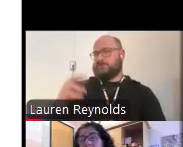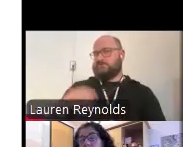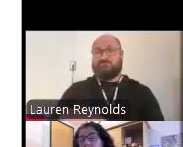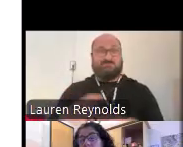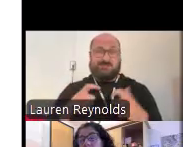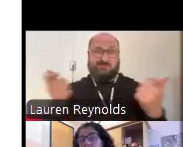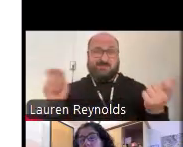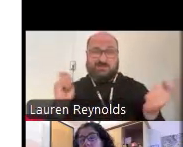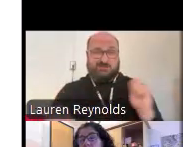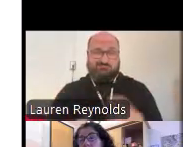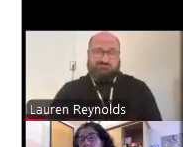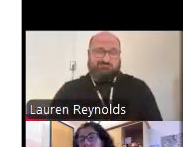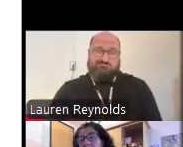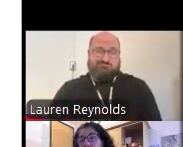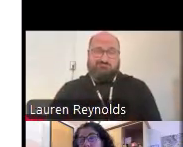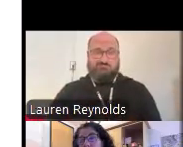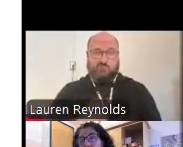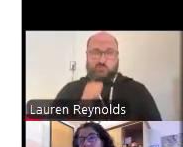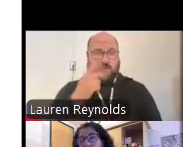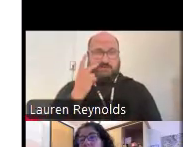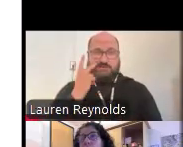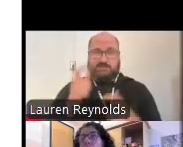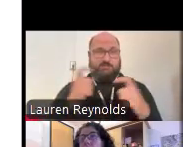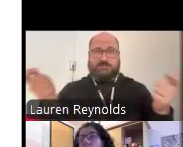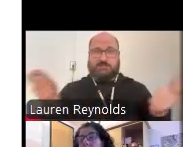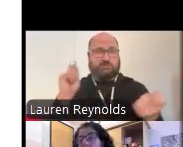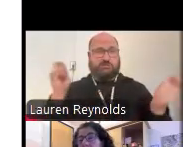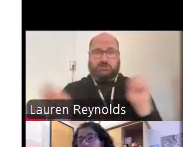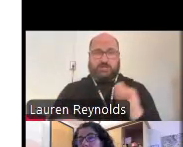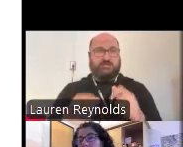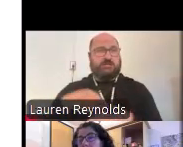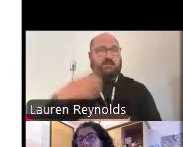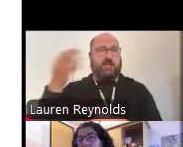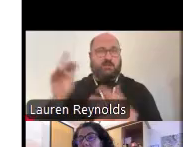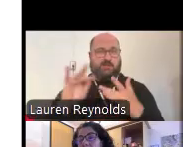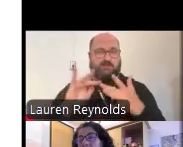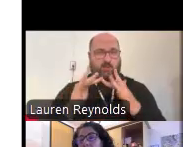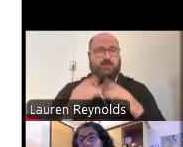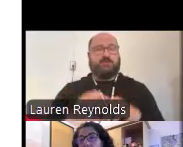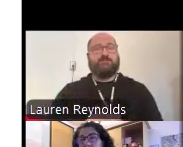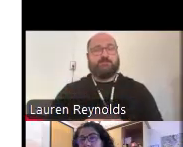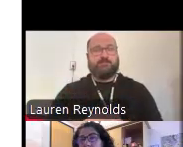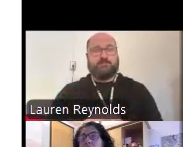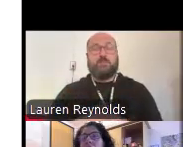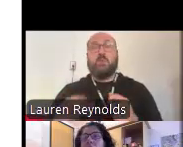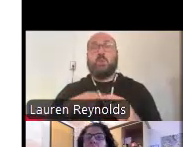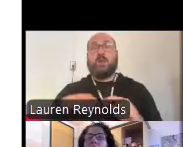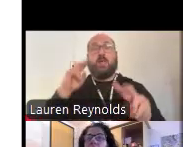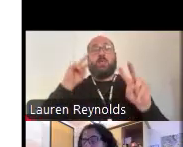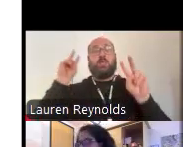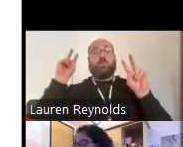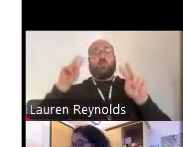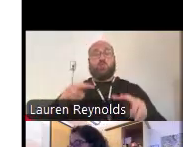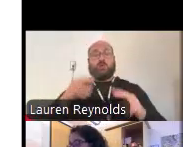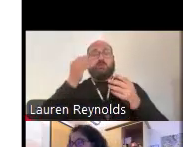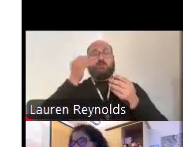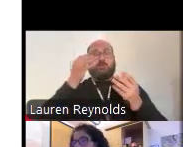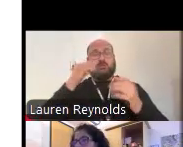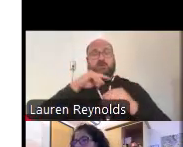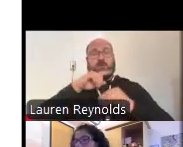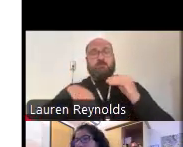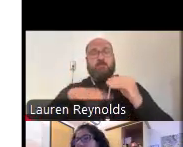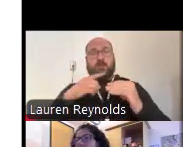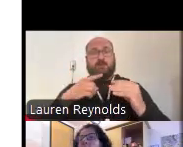in the median age at first identification across the ADDM network. When we look at this information considering median